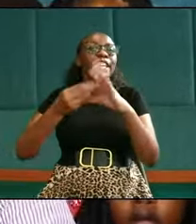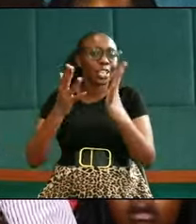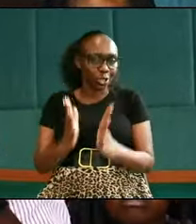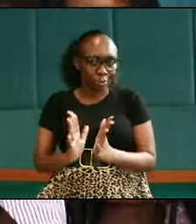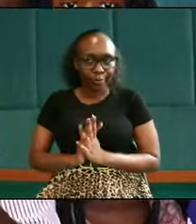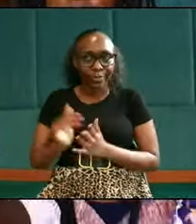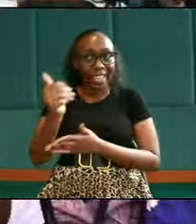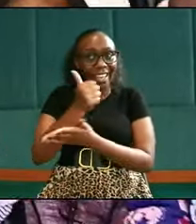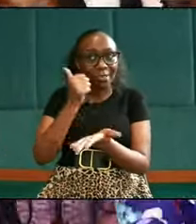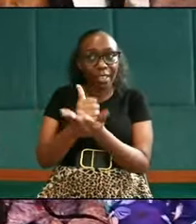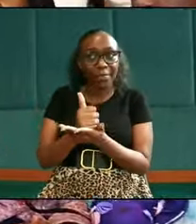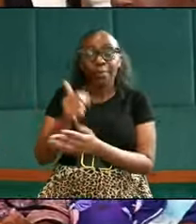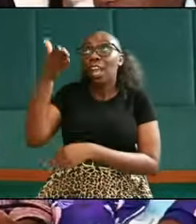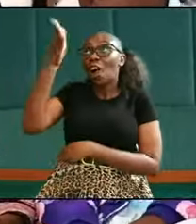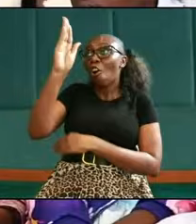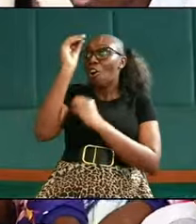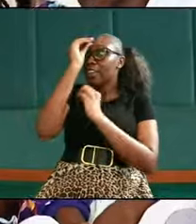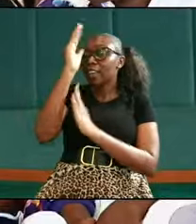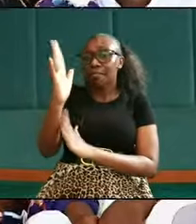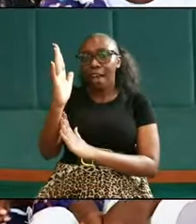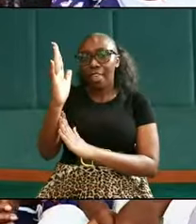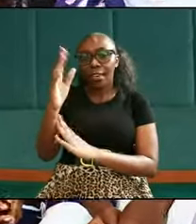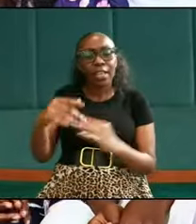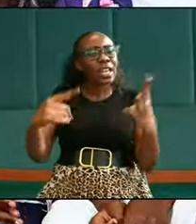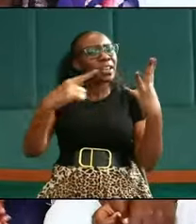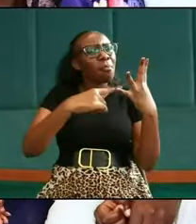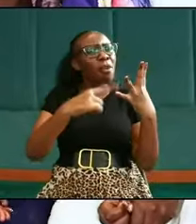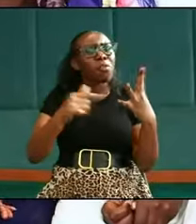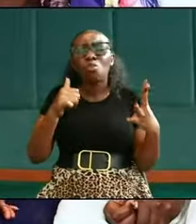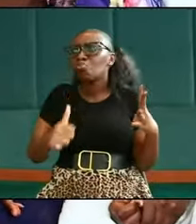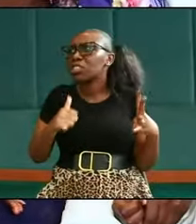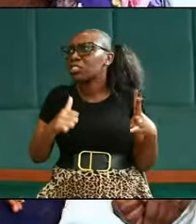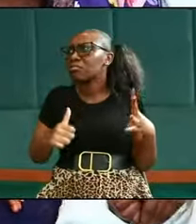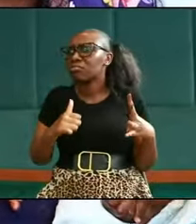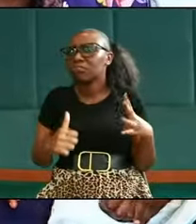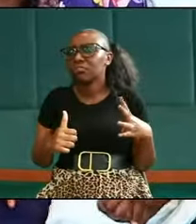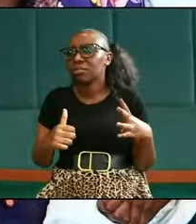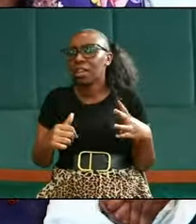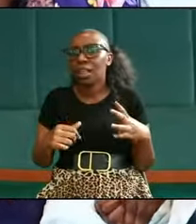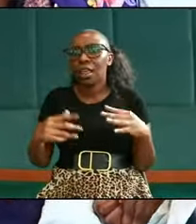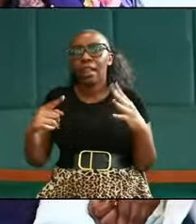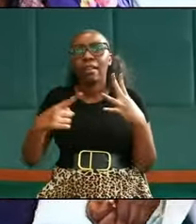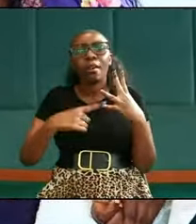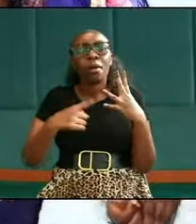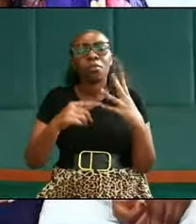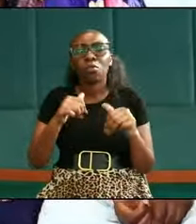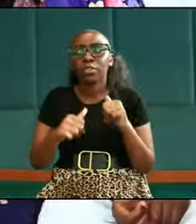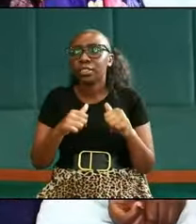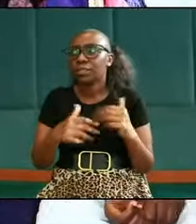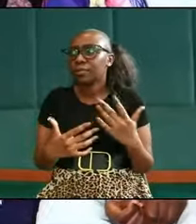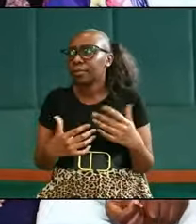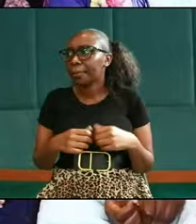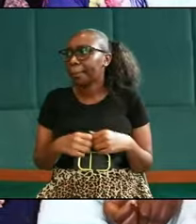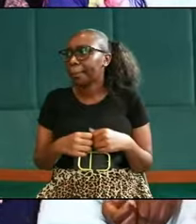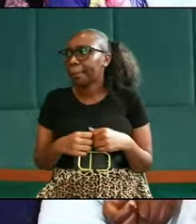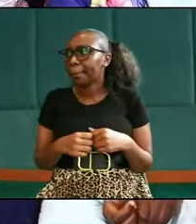Amen. God the Father. And which is the fourth one? The fourth one, yes?